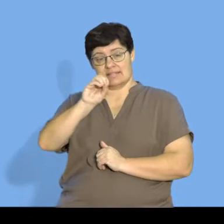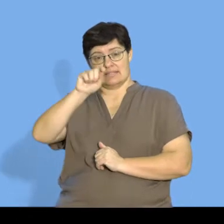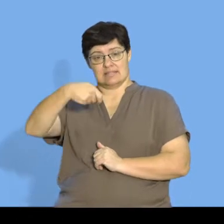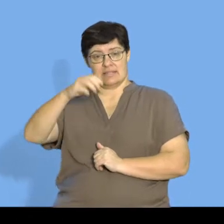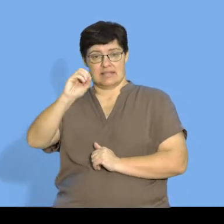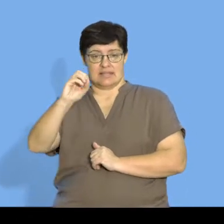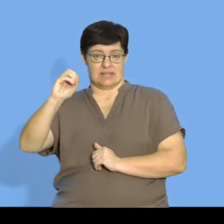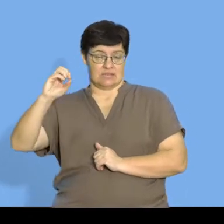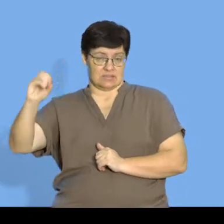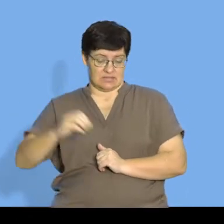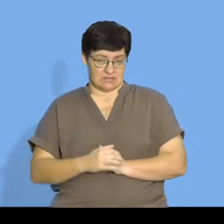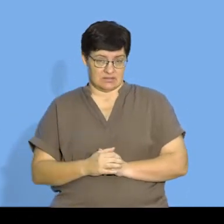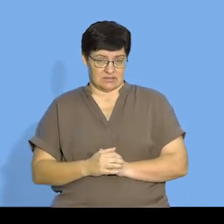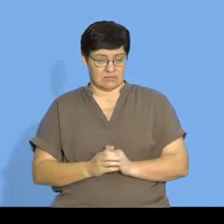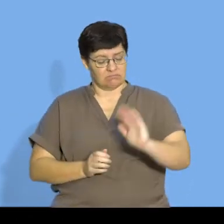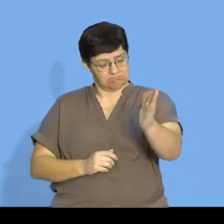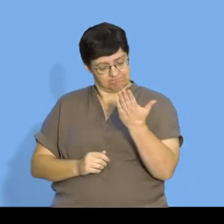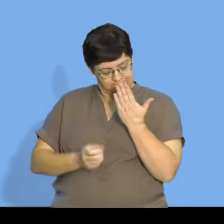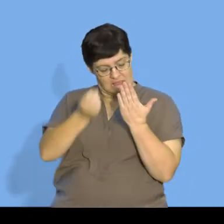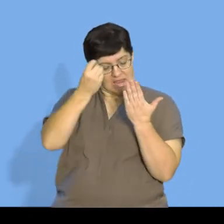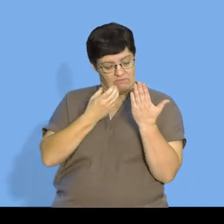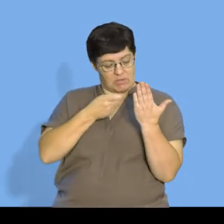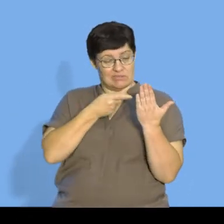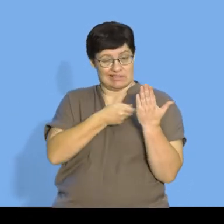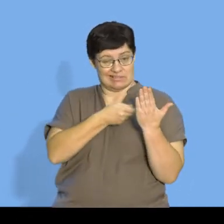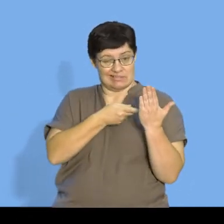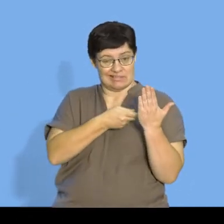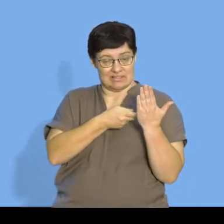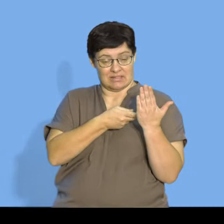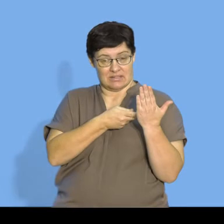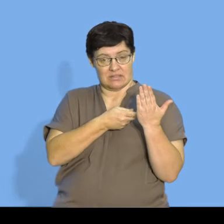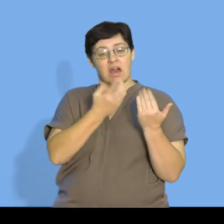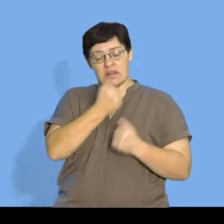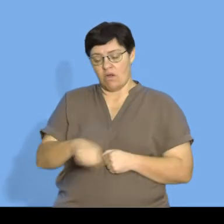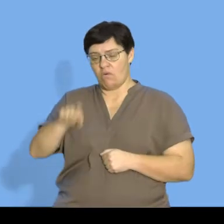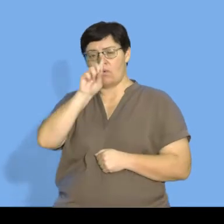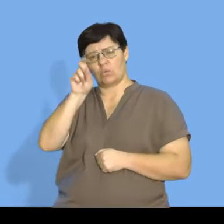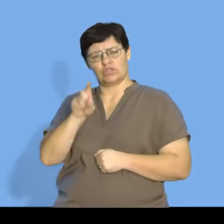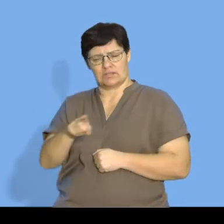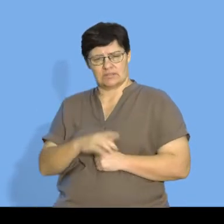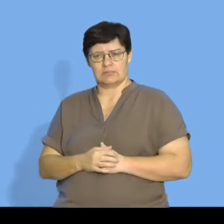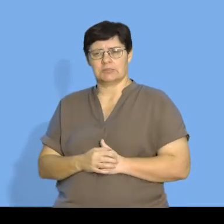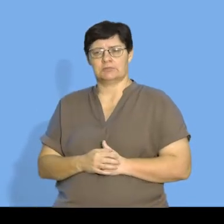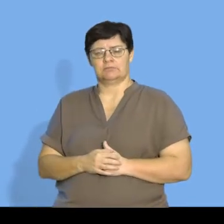180,000. Okay, so that's the information that we have. Okay, so now we go into our question and we say, fine.